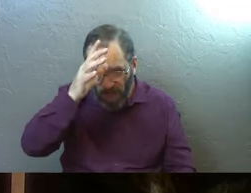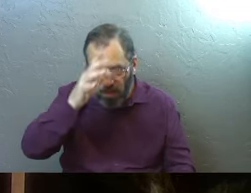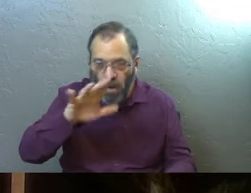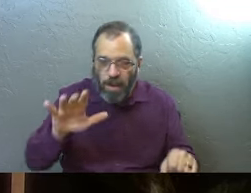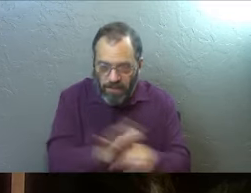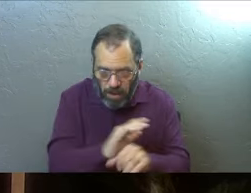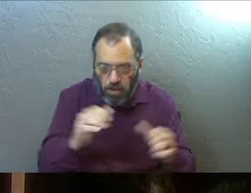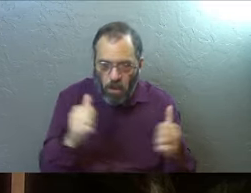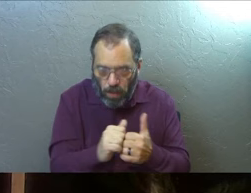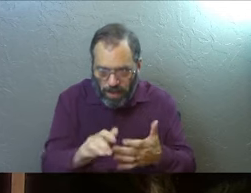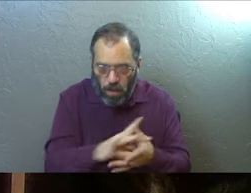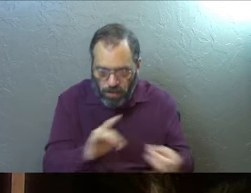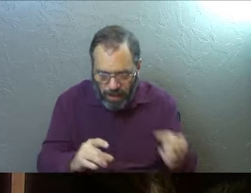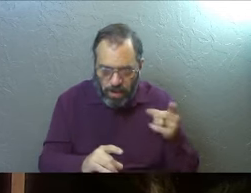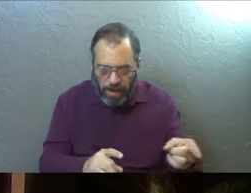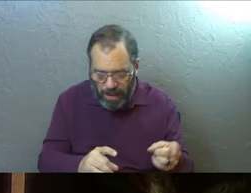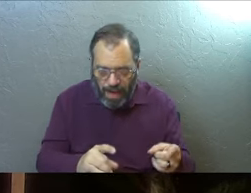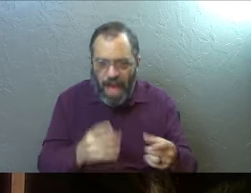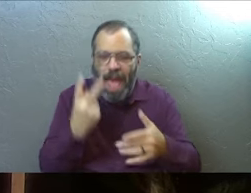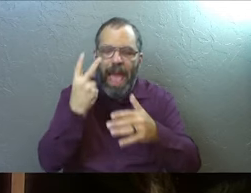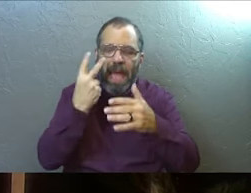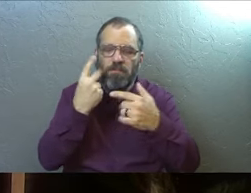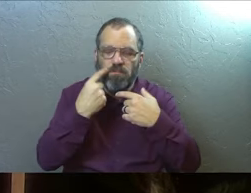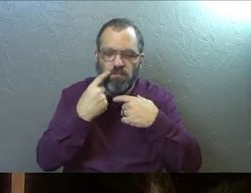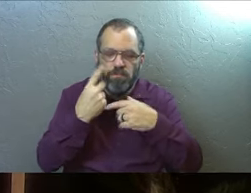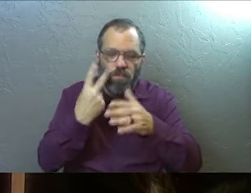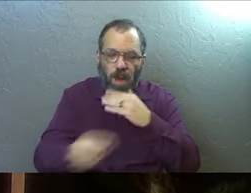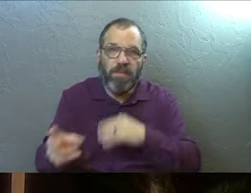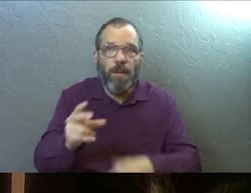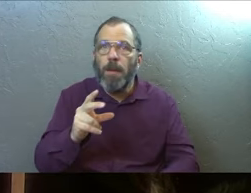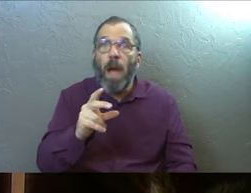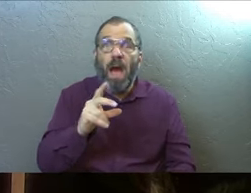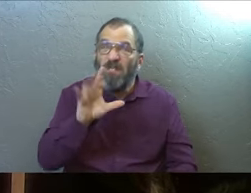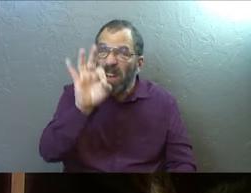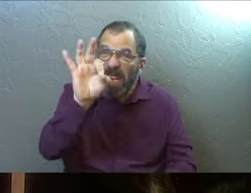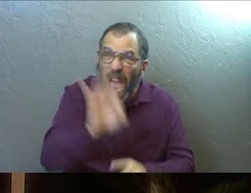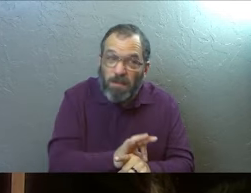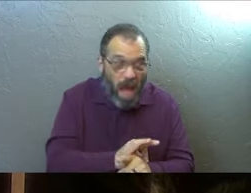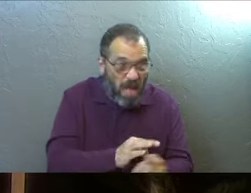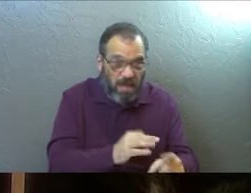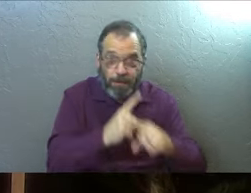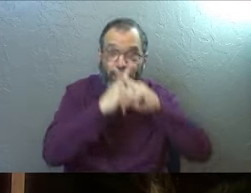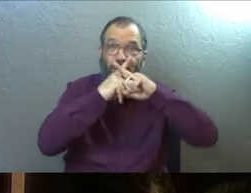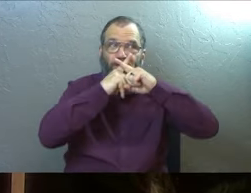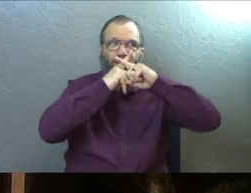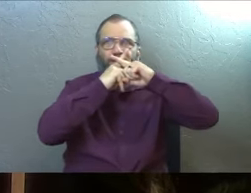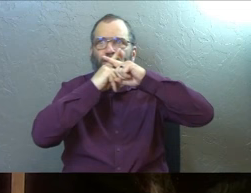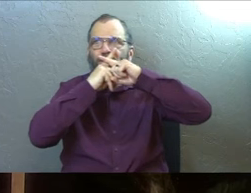with the Holy Spirit and gave this prophecy. He hasn't spoken for 9 months.